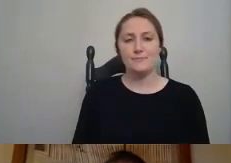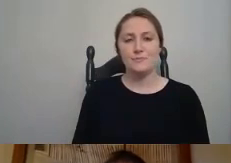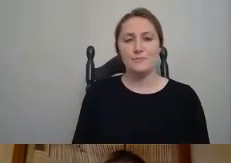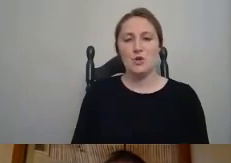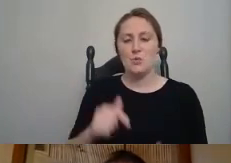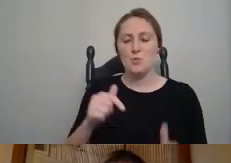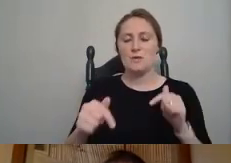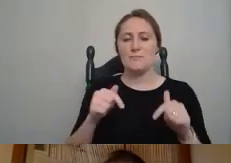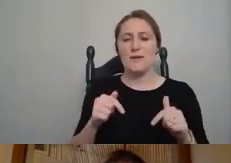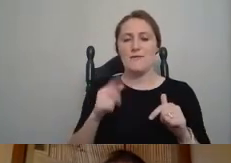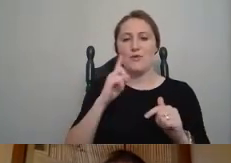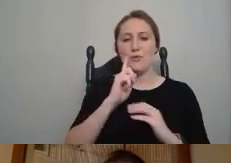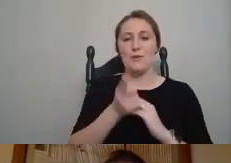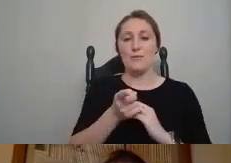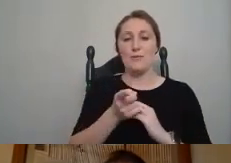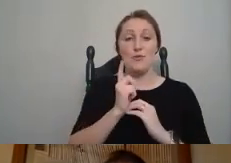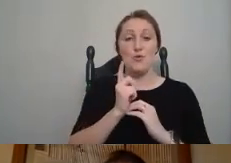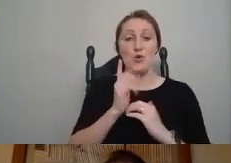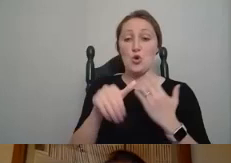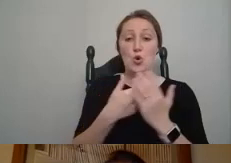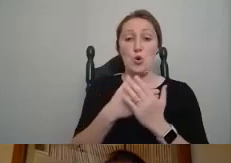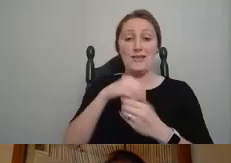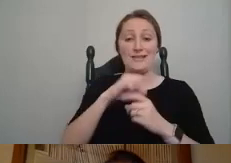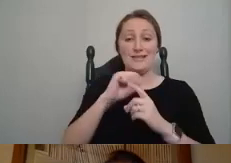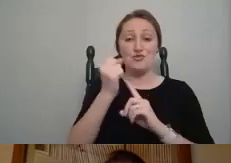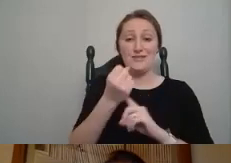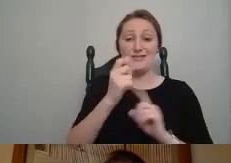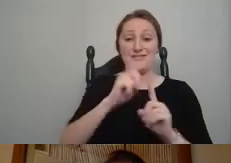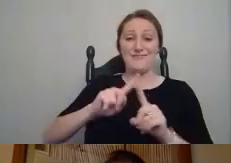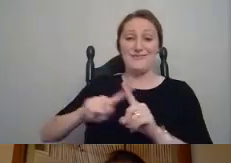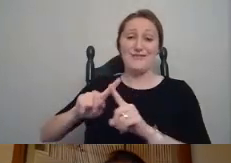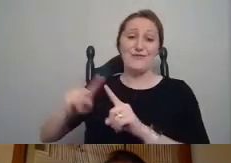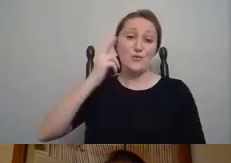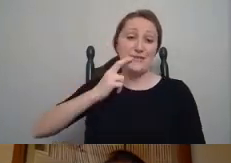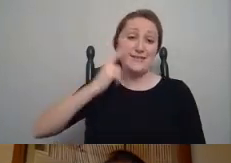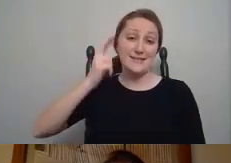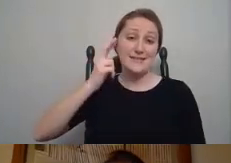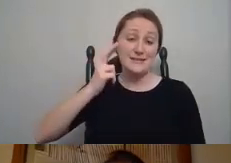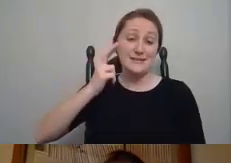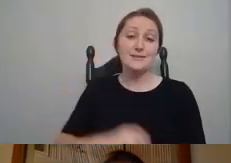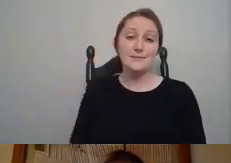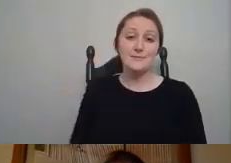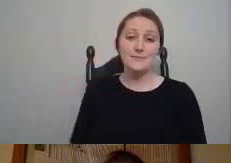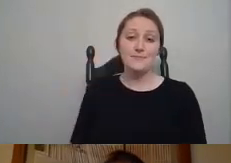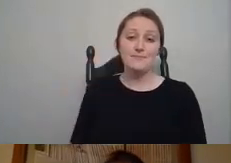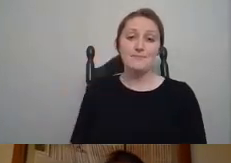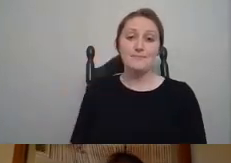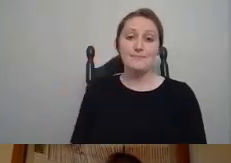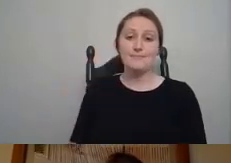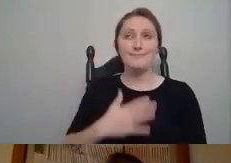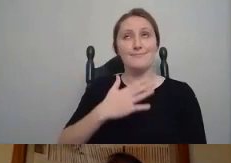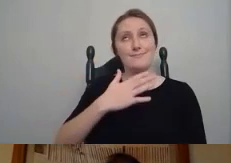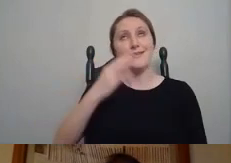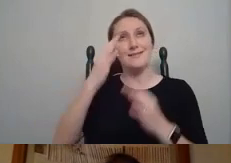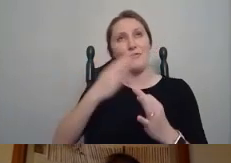all in this situation for a lot of different reasons, and this might be this is definitely my